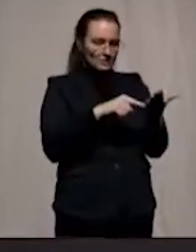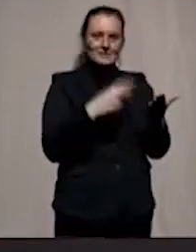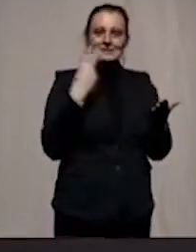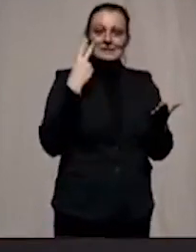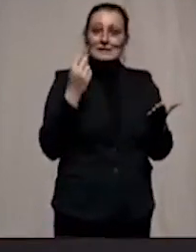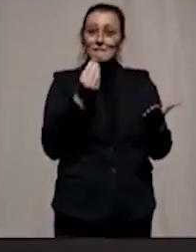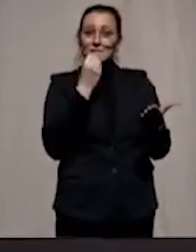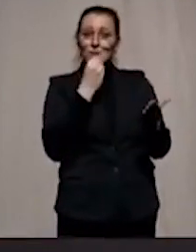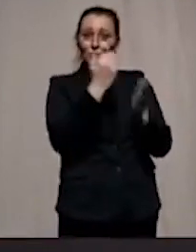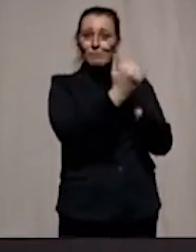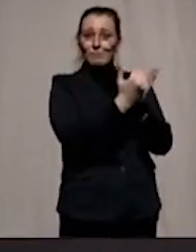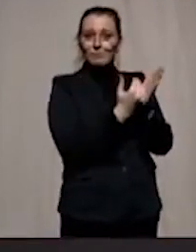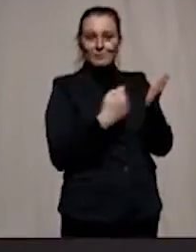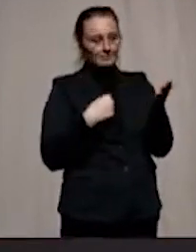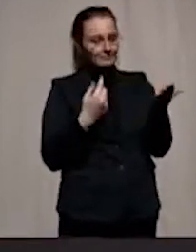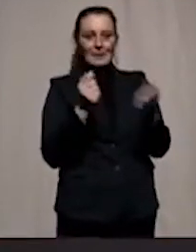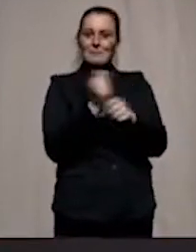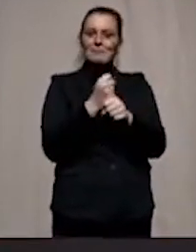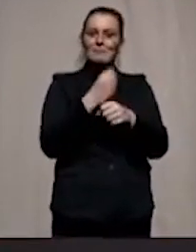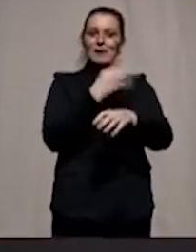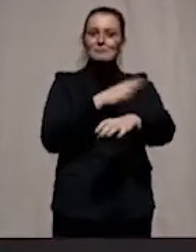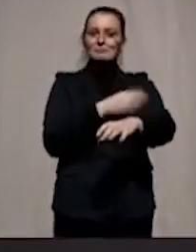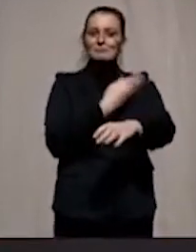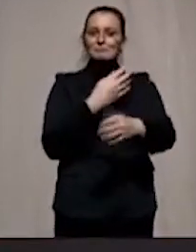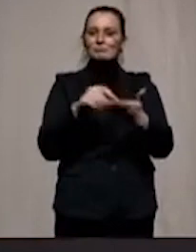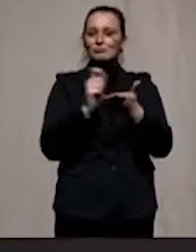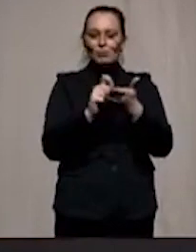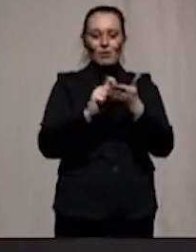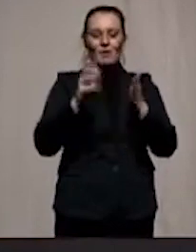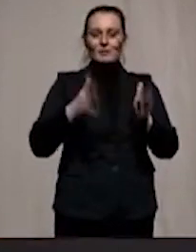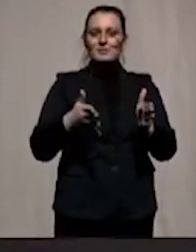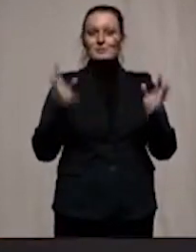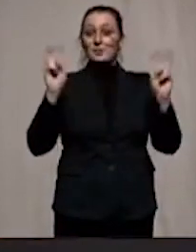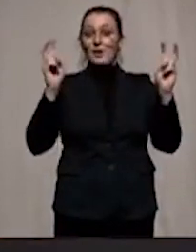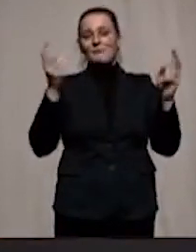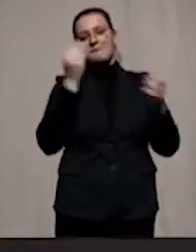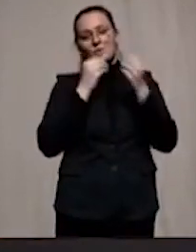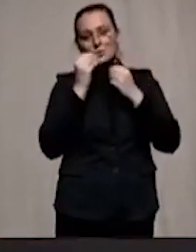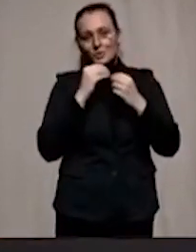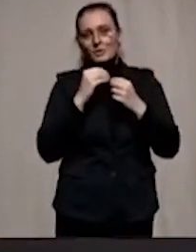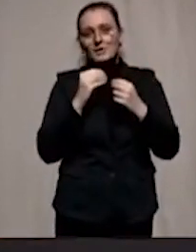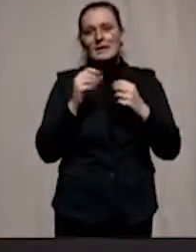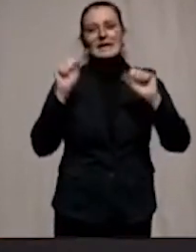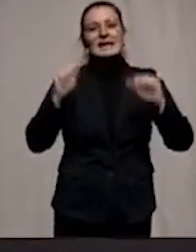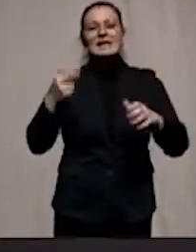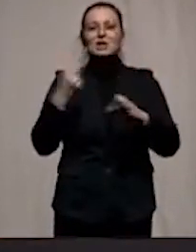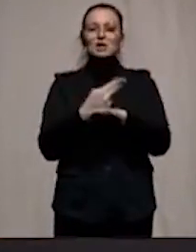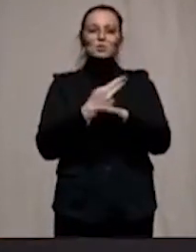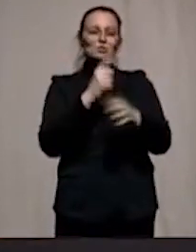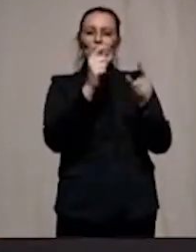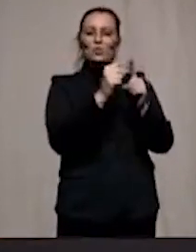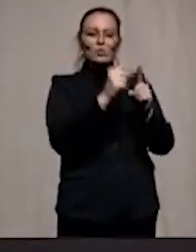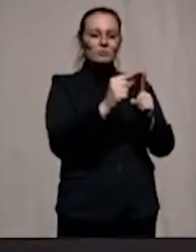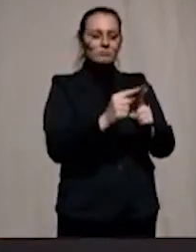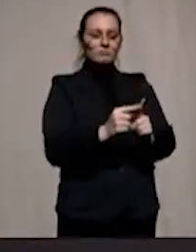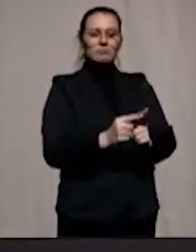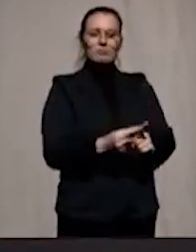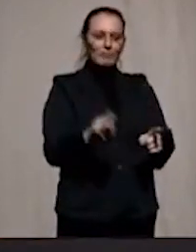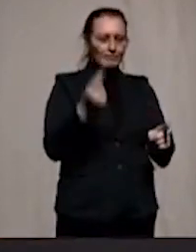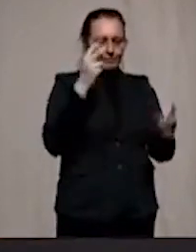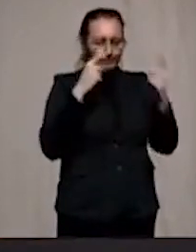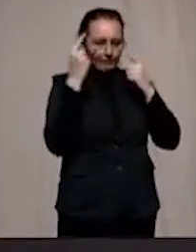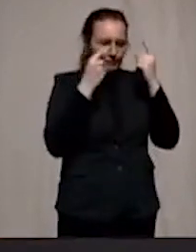food because I saw that. And being able to use those words and kind of fill in the blanks and make a song out of it